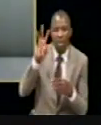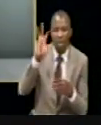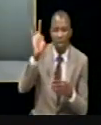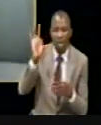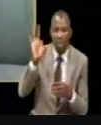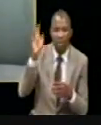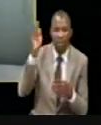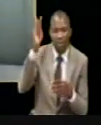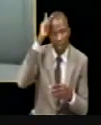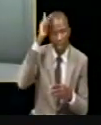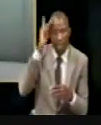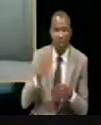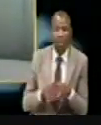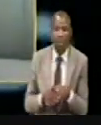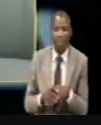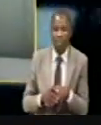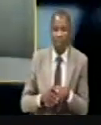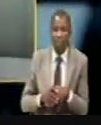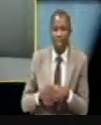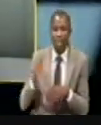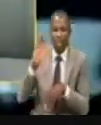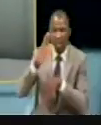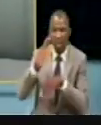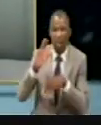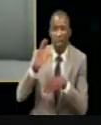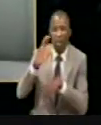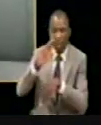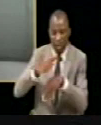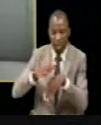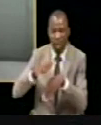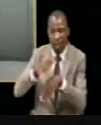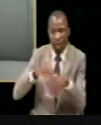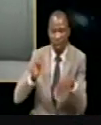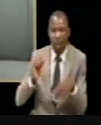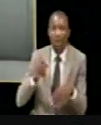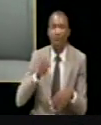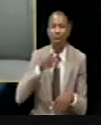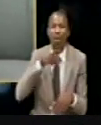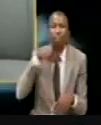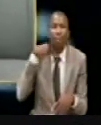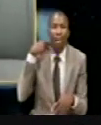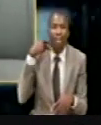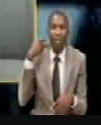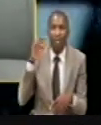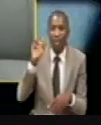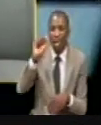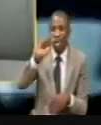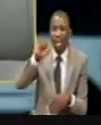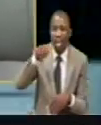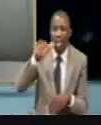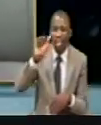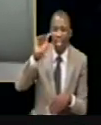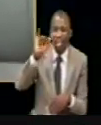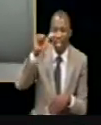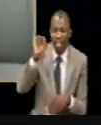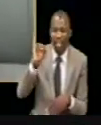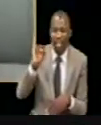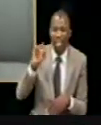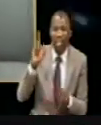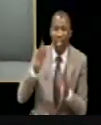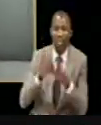Kumui, in the combined service in Lagos, he called Pastor Ajayi of Isolo to come